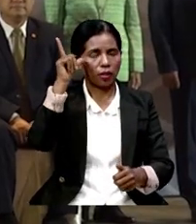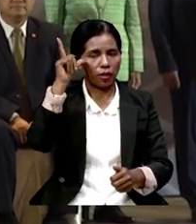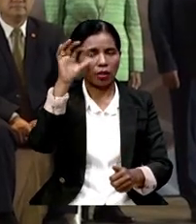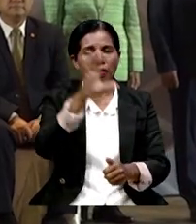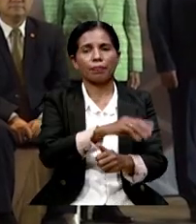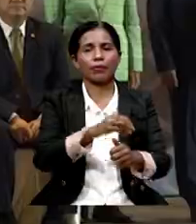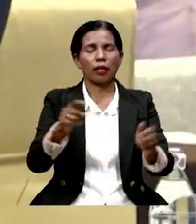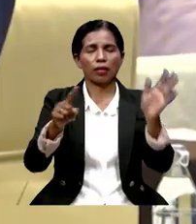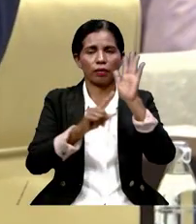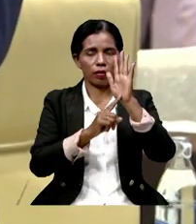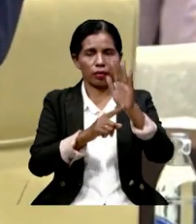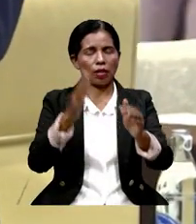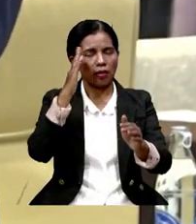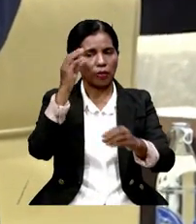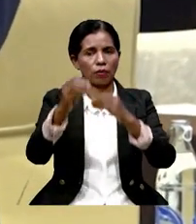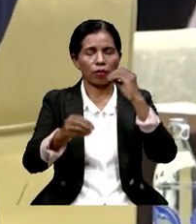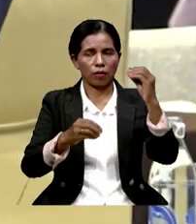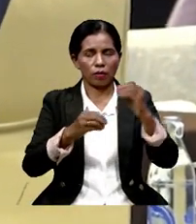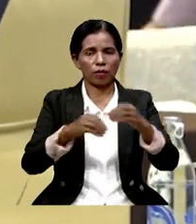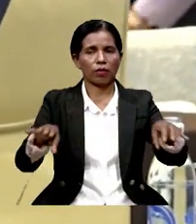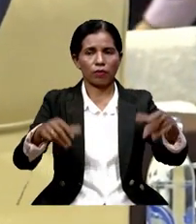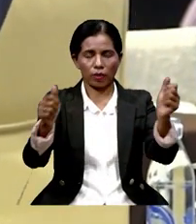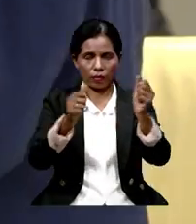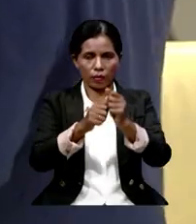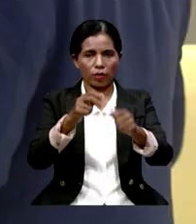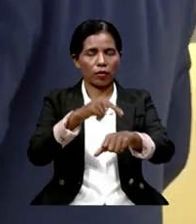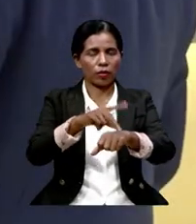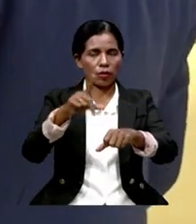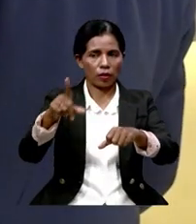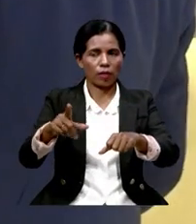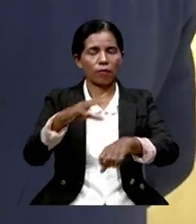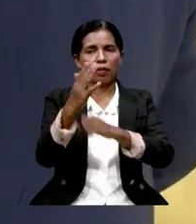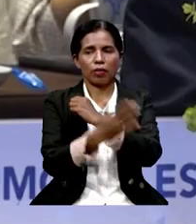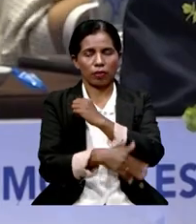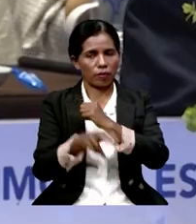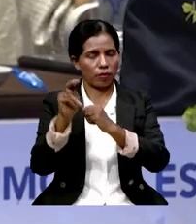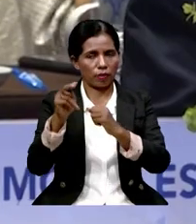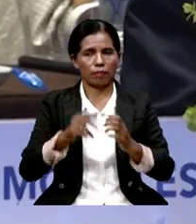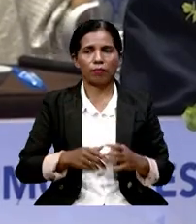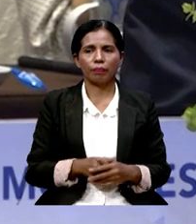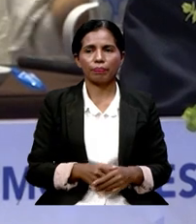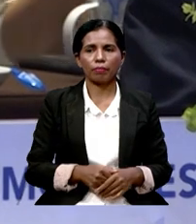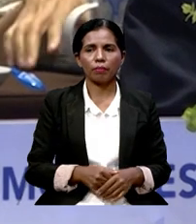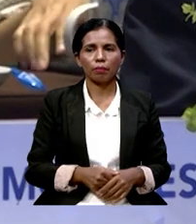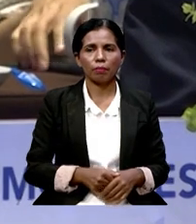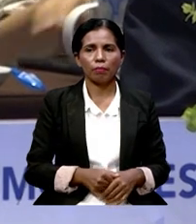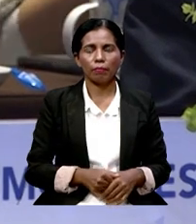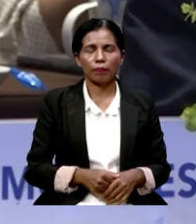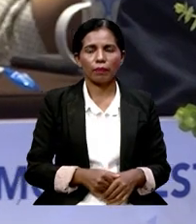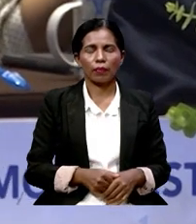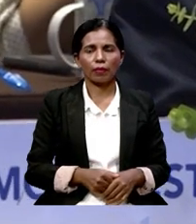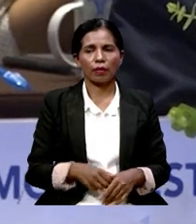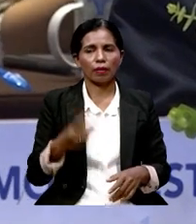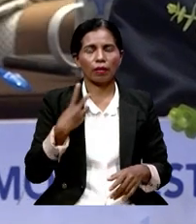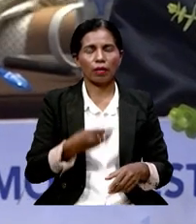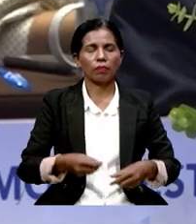Tau Matadalang no Hanoi Konaba Metro Colaborativo Nacional ba Regional Nian. First of all, allow me to take this